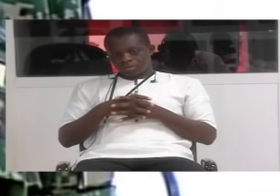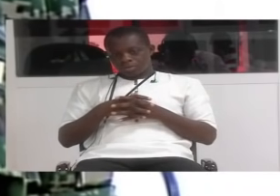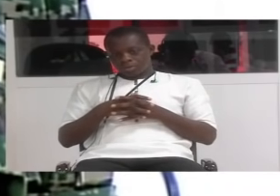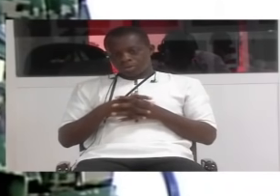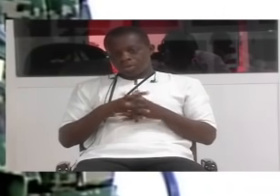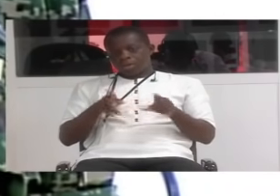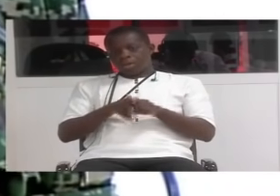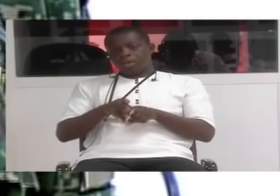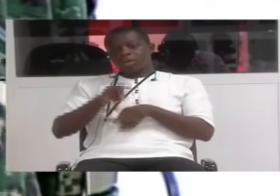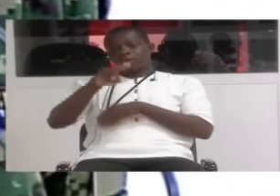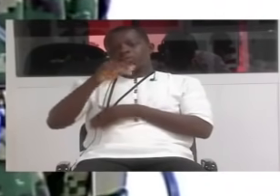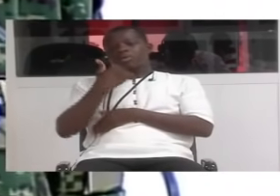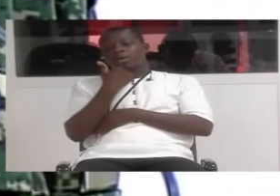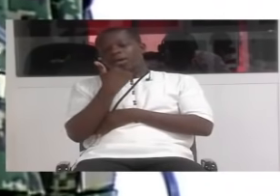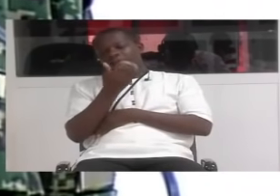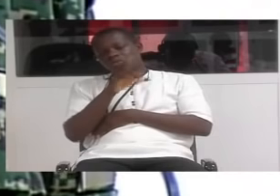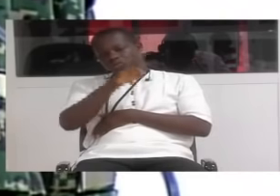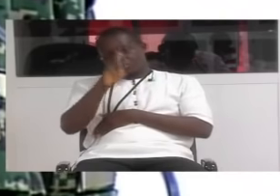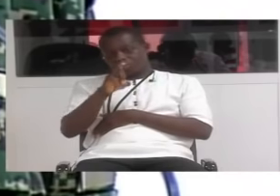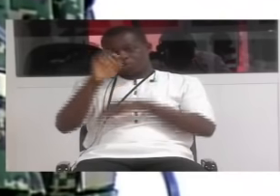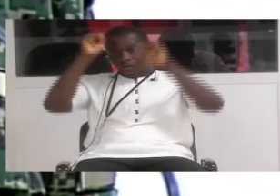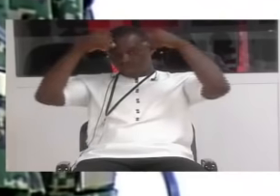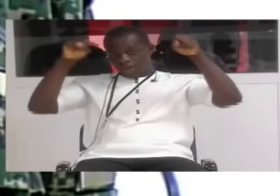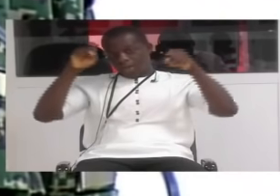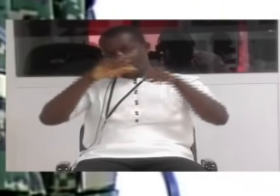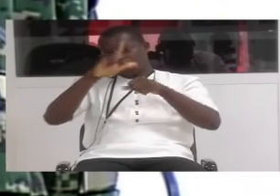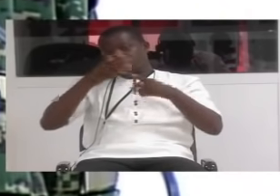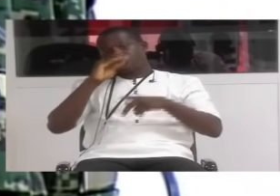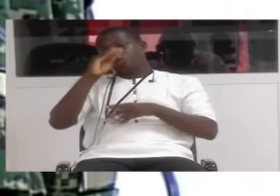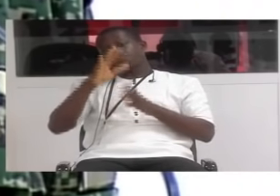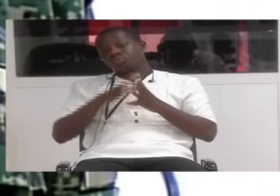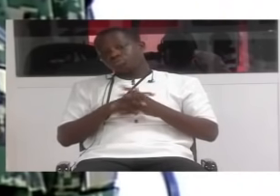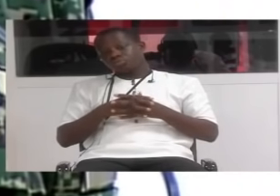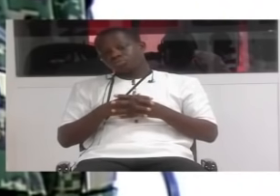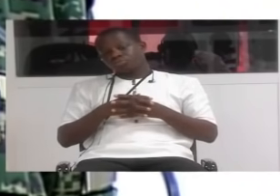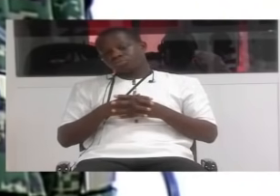Ate fango yen ni ga maudo hodo njaten. He asked me.